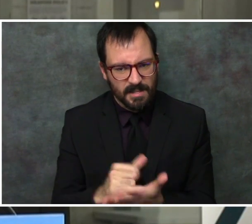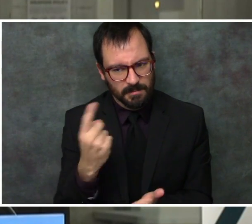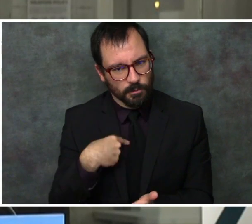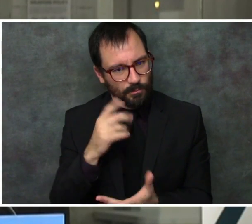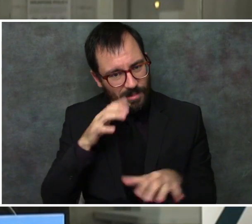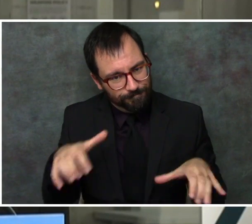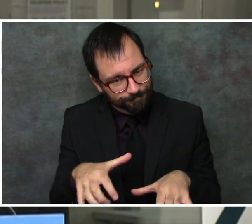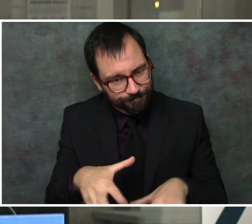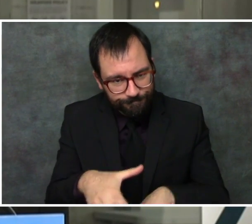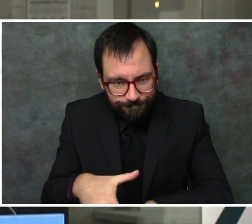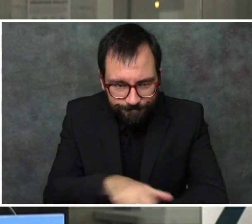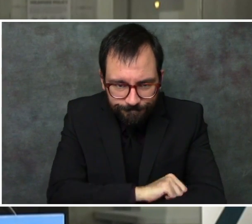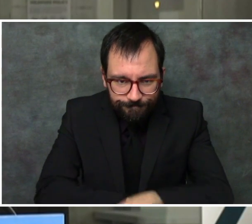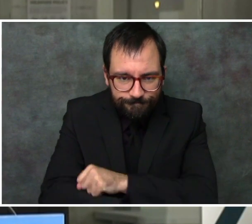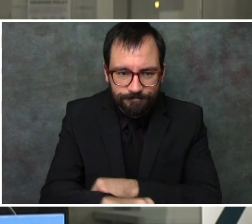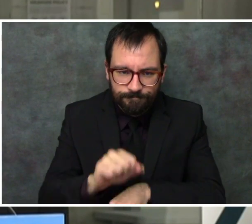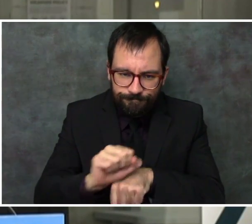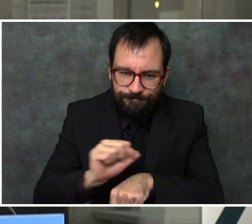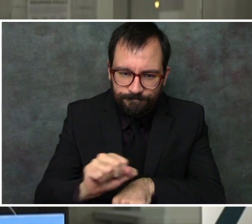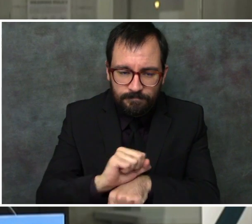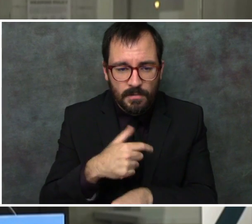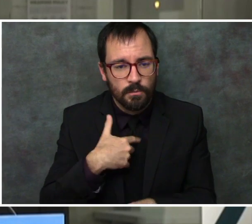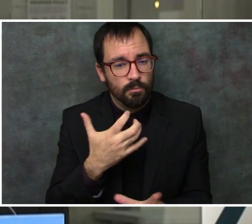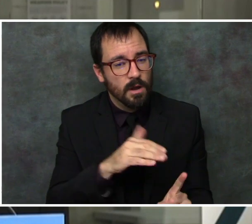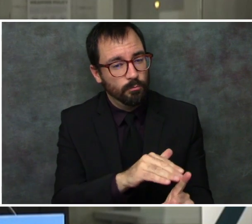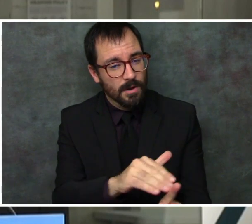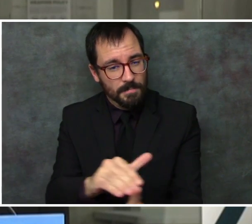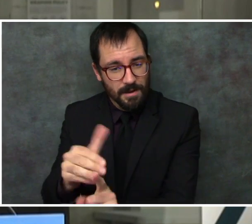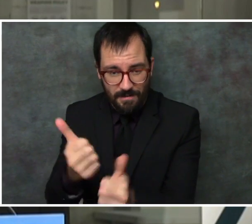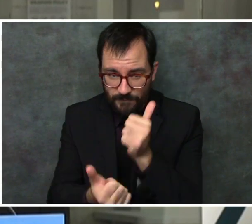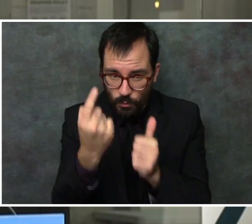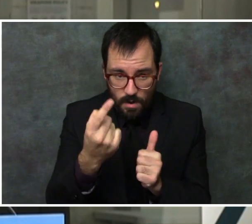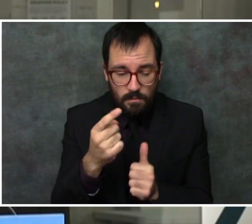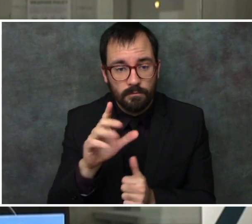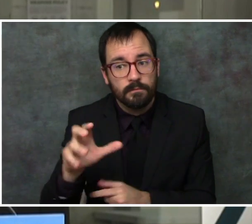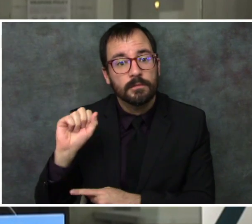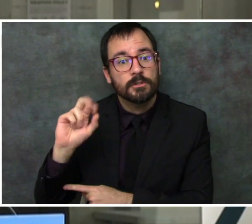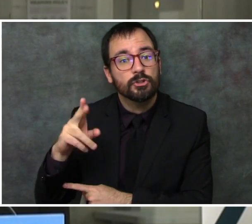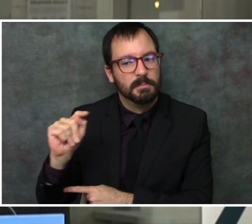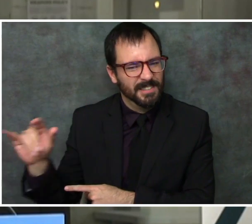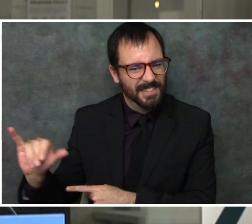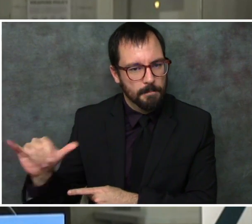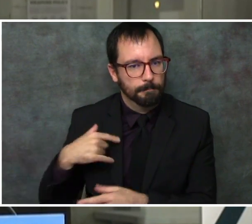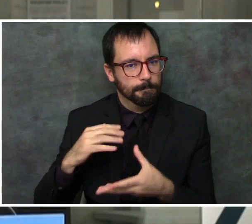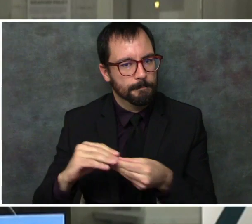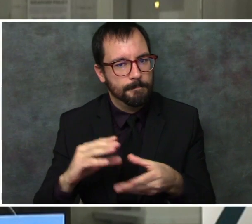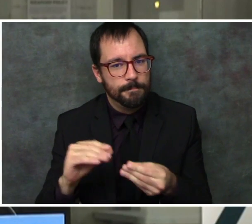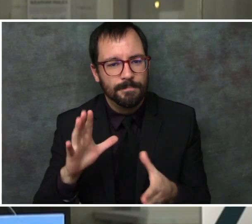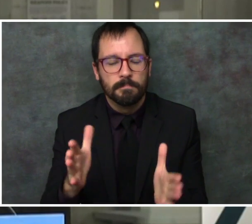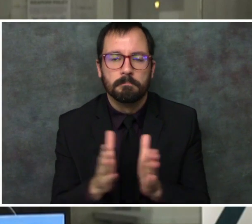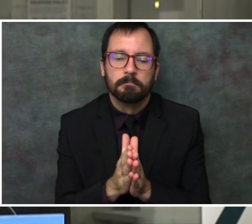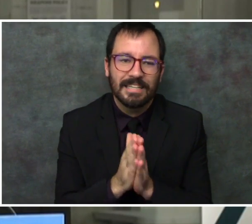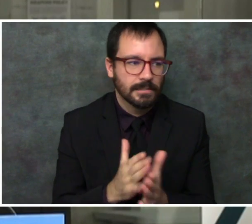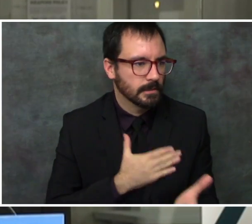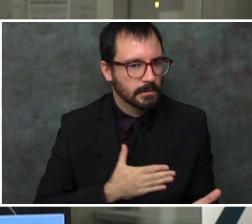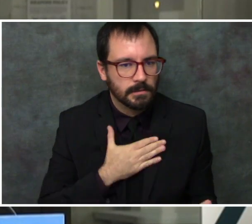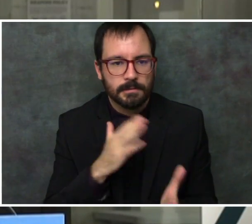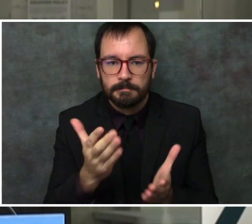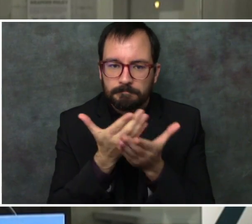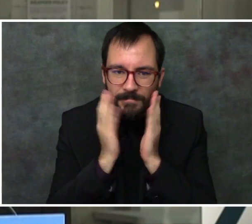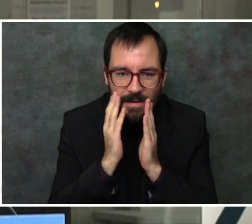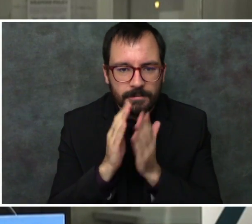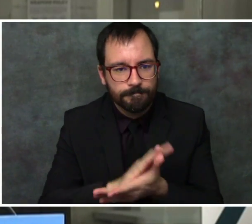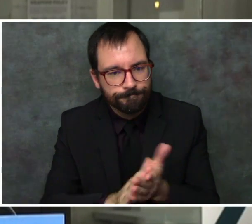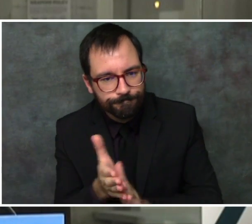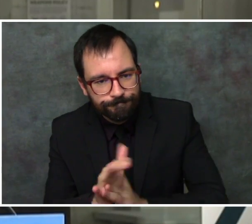did, we're asking people to continue wear your masks, wash your hands with soap and warm water, continue to keep 6 feet